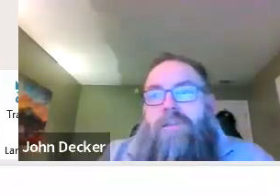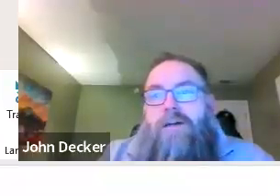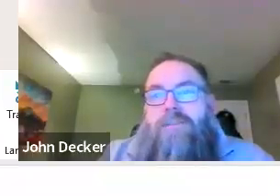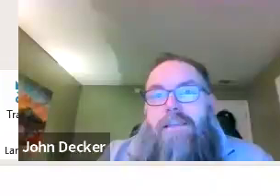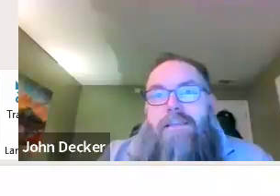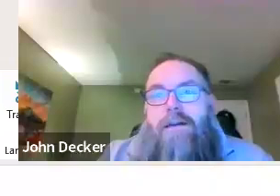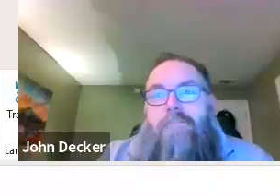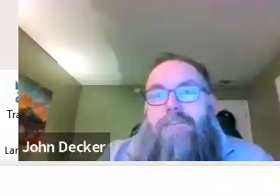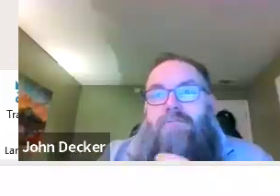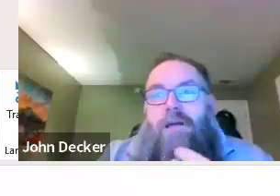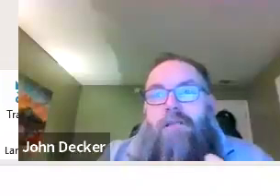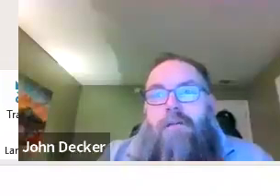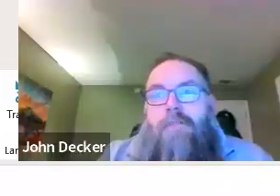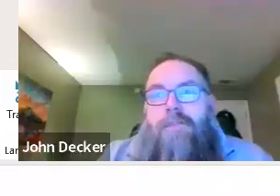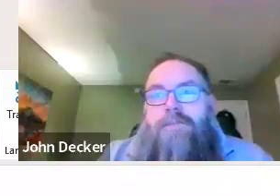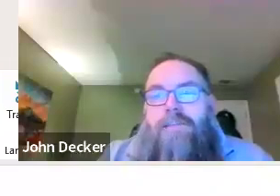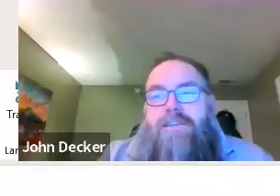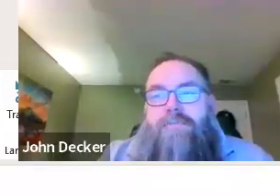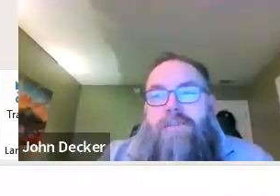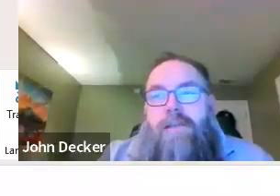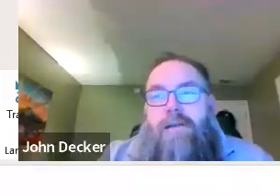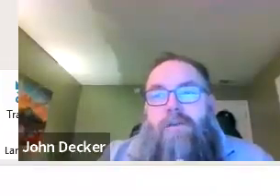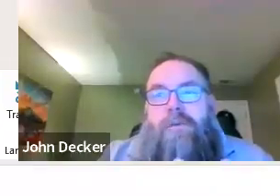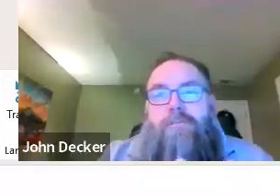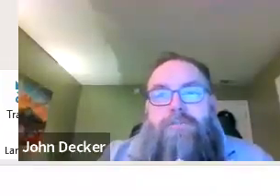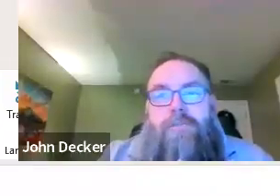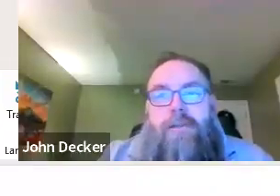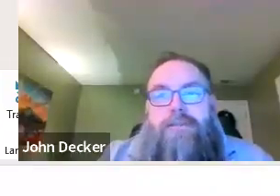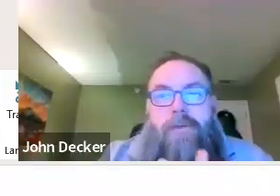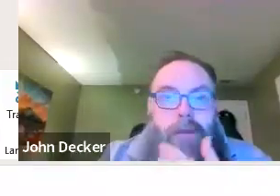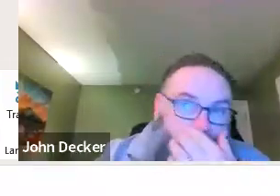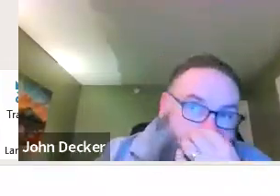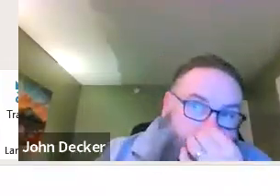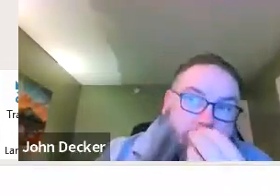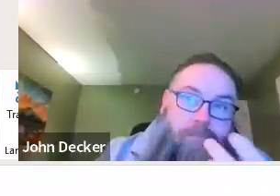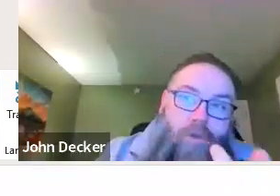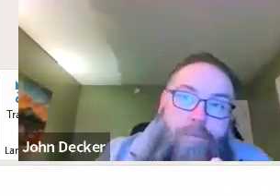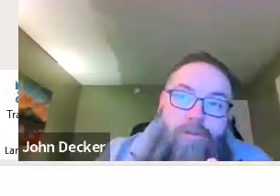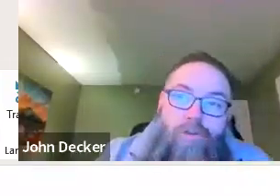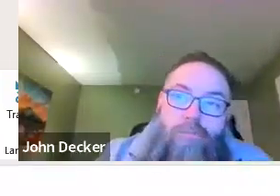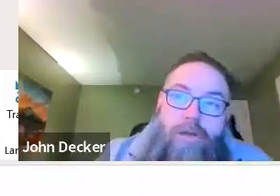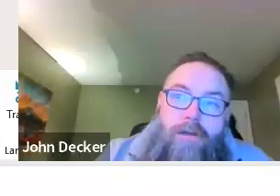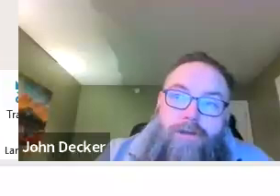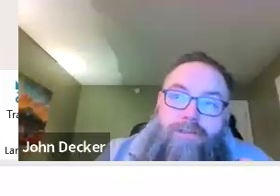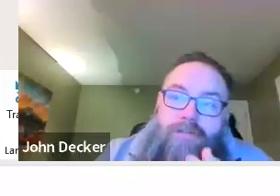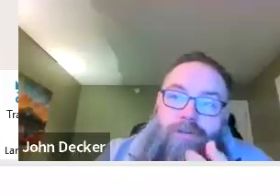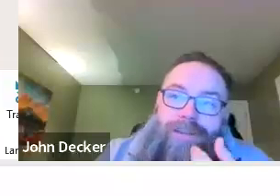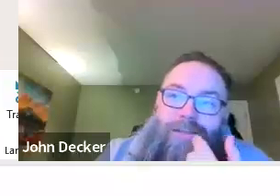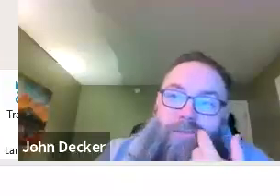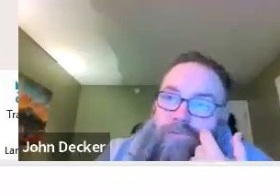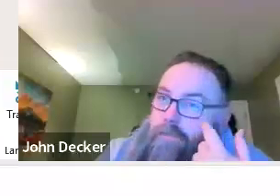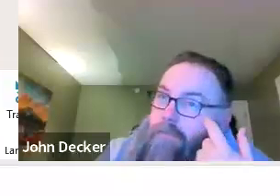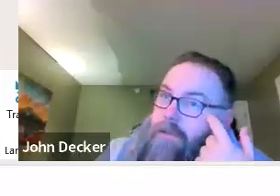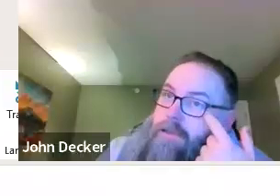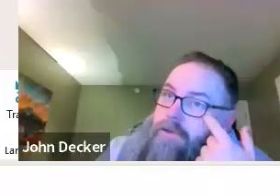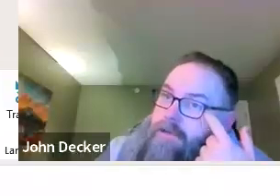Those have also been updated as well on the DDS website under reimbursement rates. For supported employment group, under service